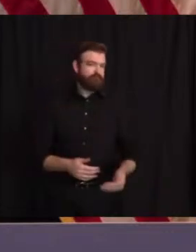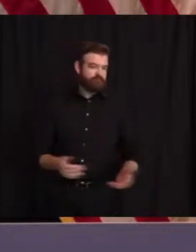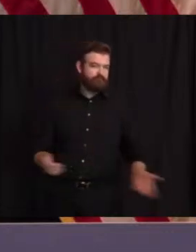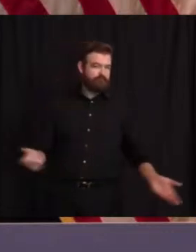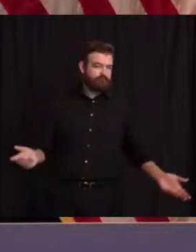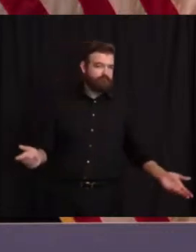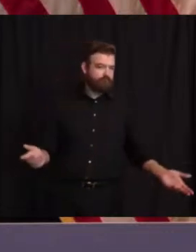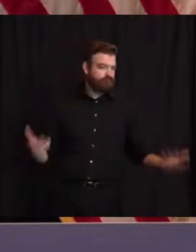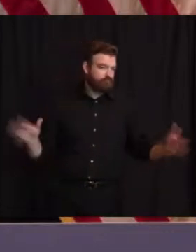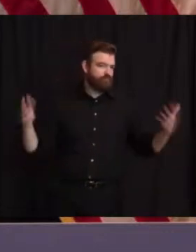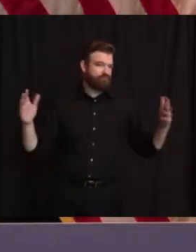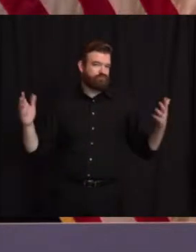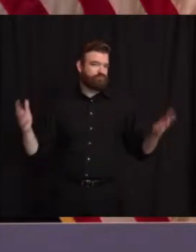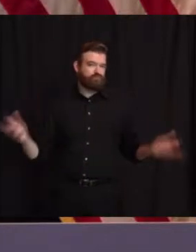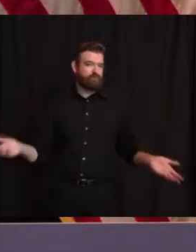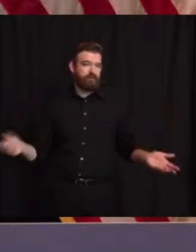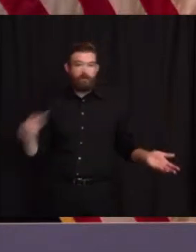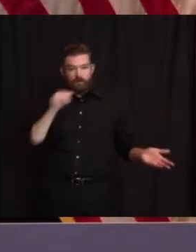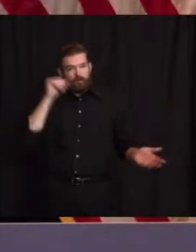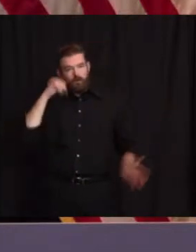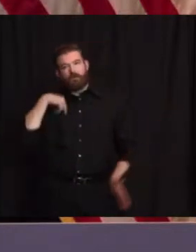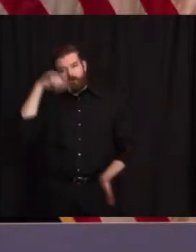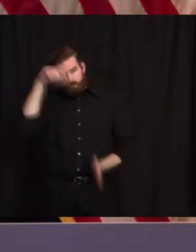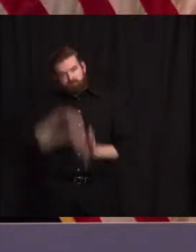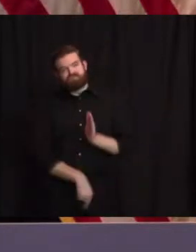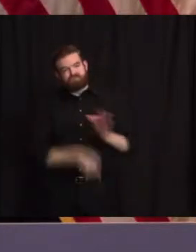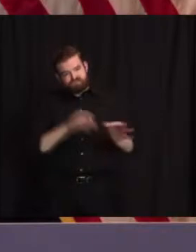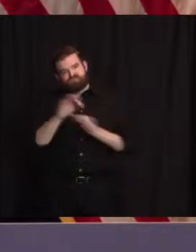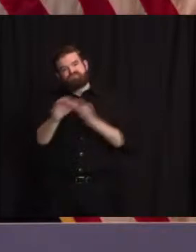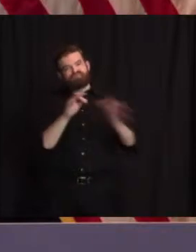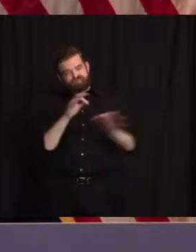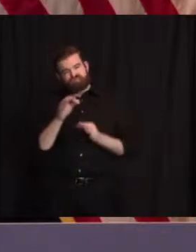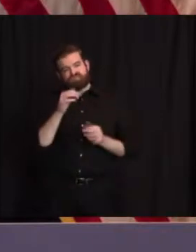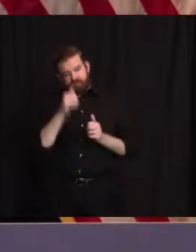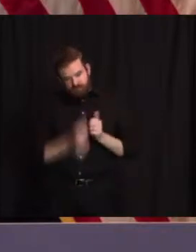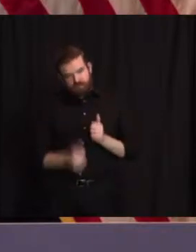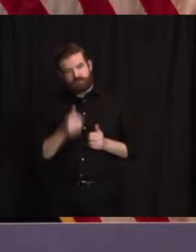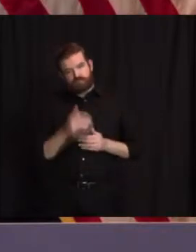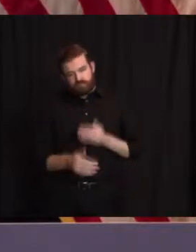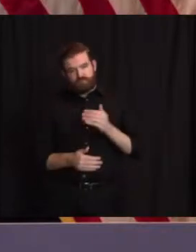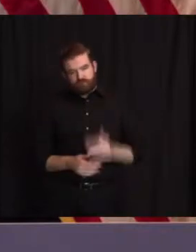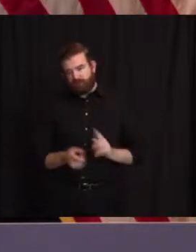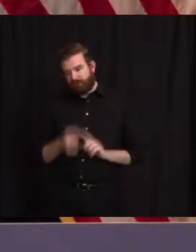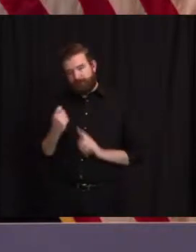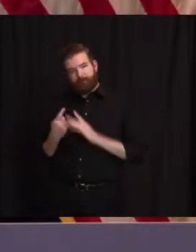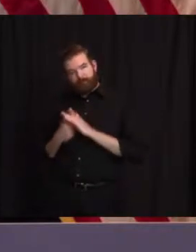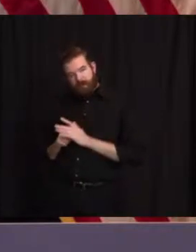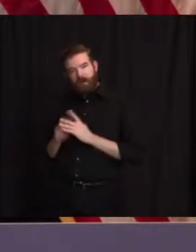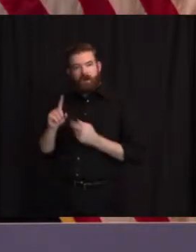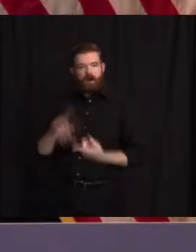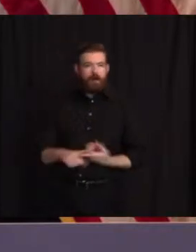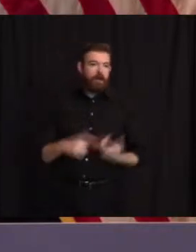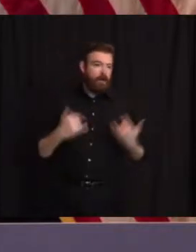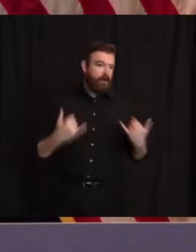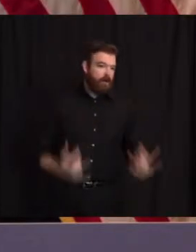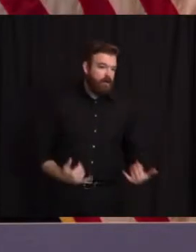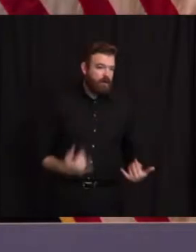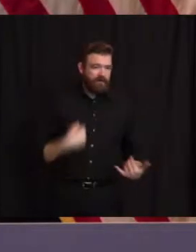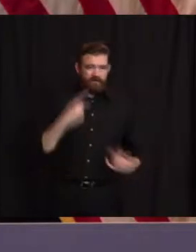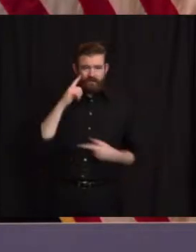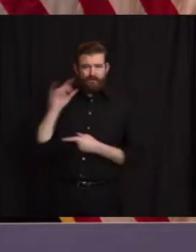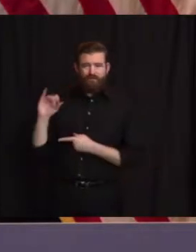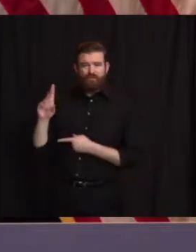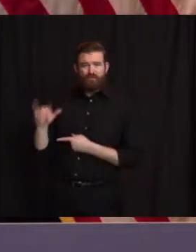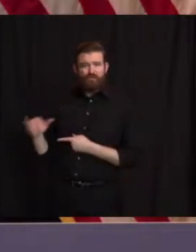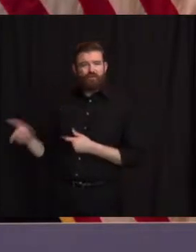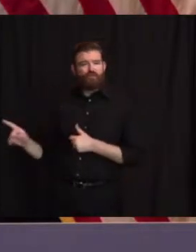comprehensive, particularly yesterday, set of steps that we took right from the get-go. I think Judy's first directive was on March 6th. And